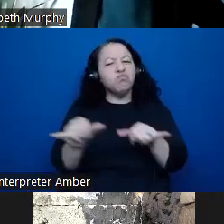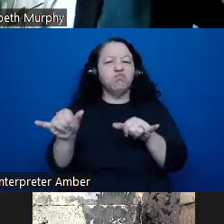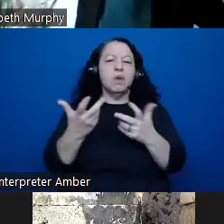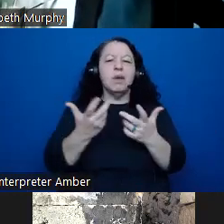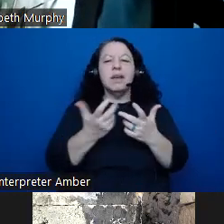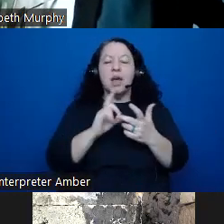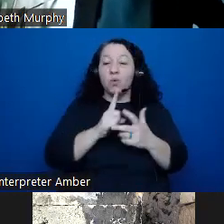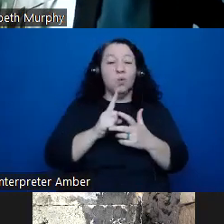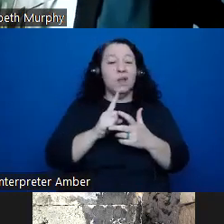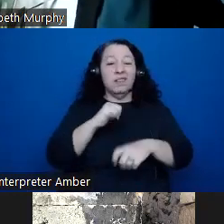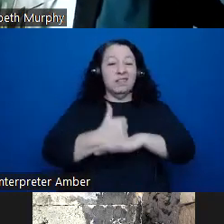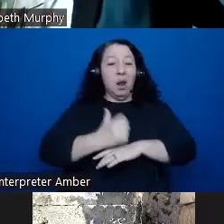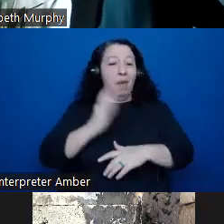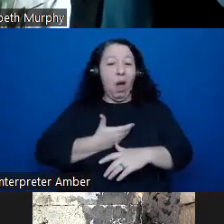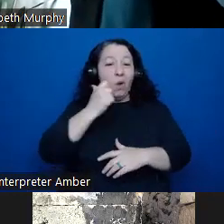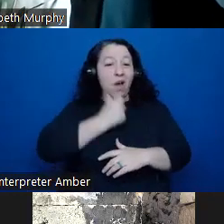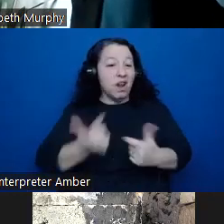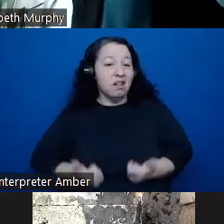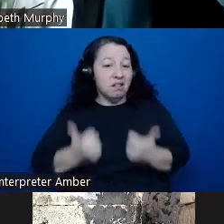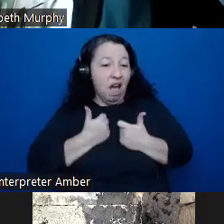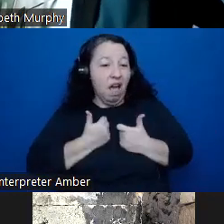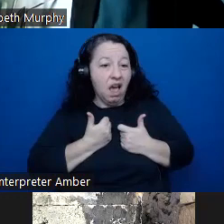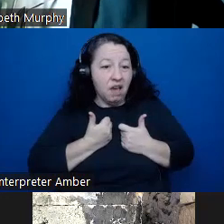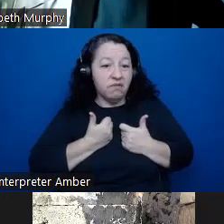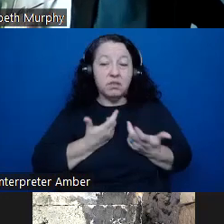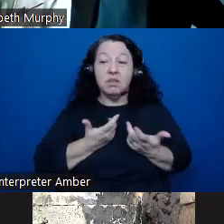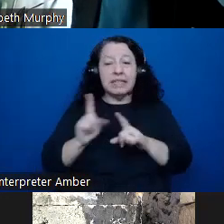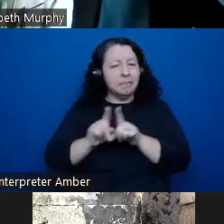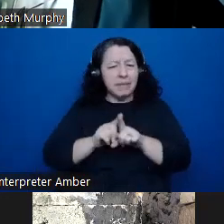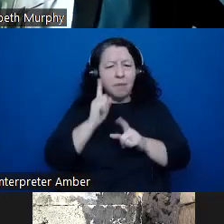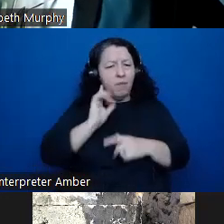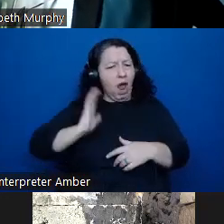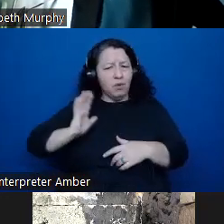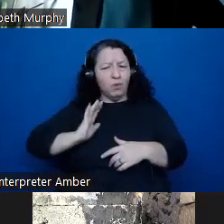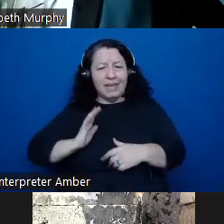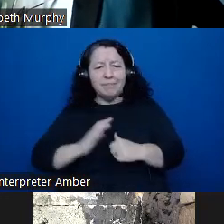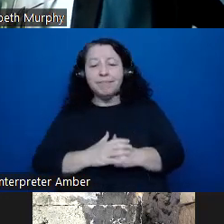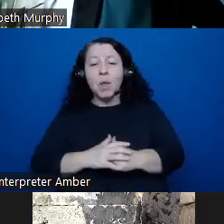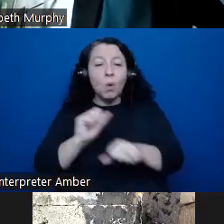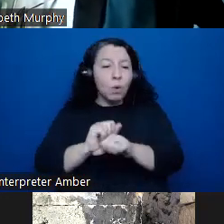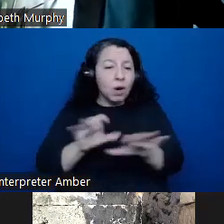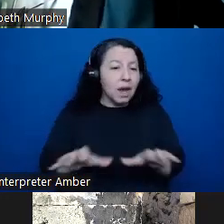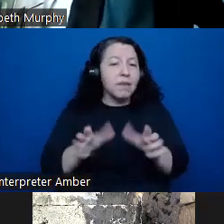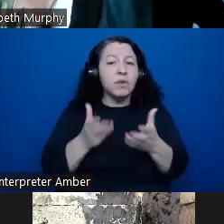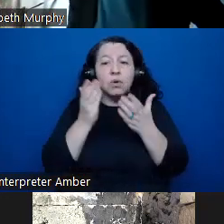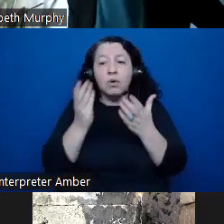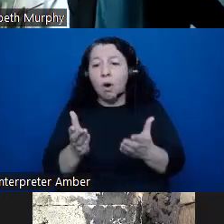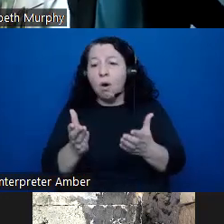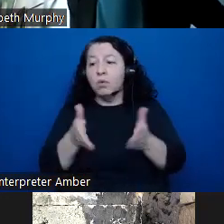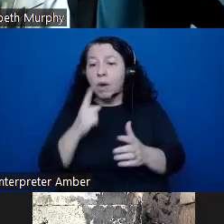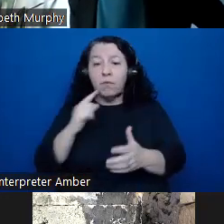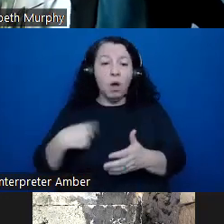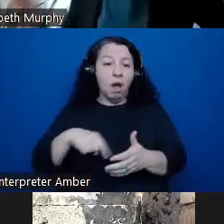lives. And as we will see, they did so in antiquity as well. Work activities offer a means for subsistence, yes, almost